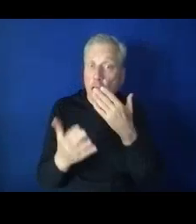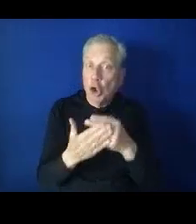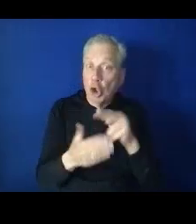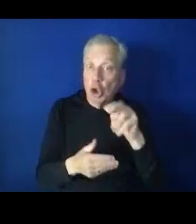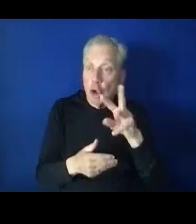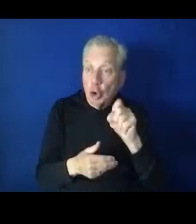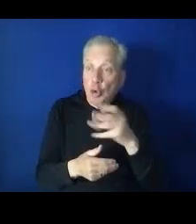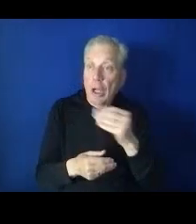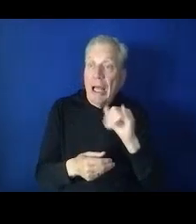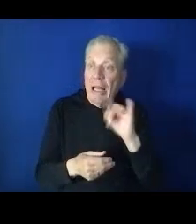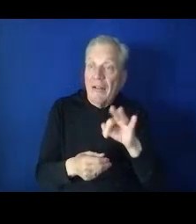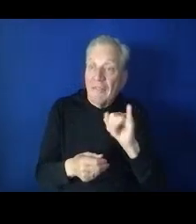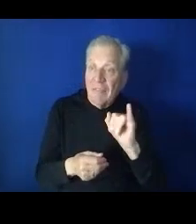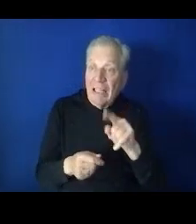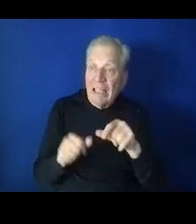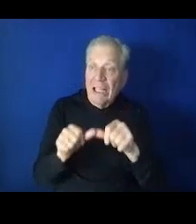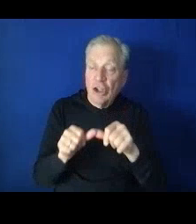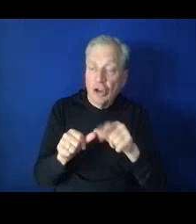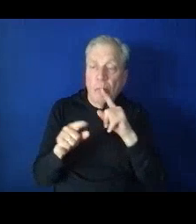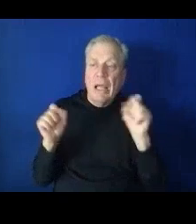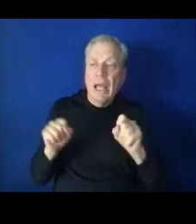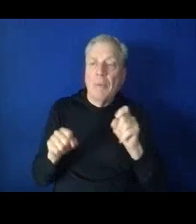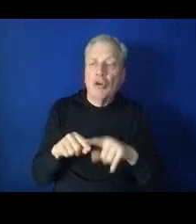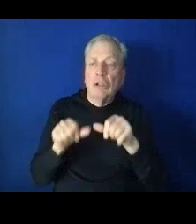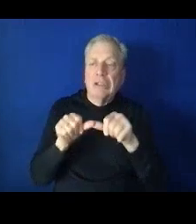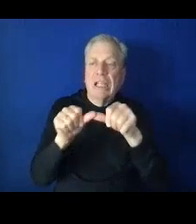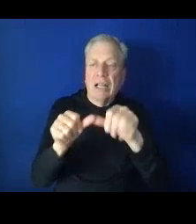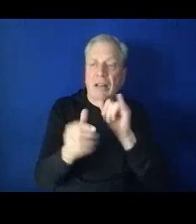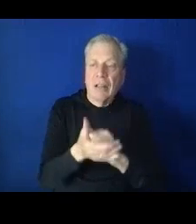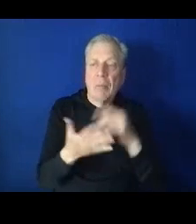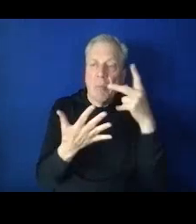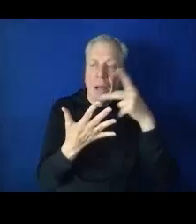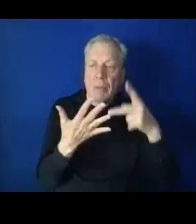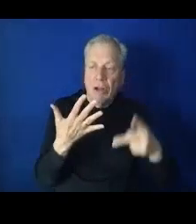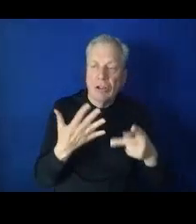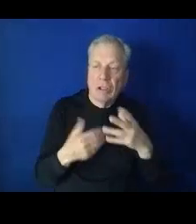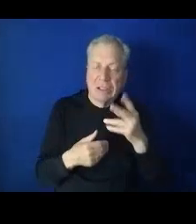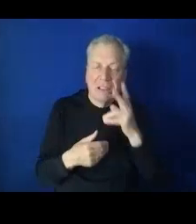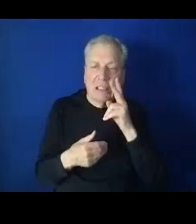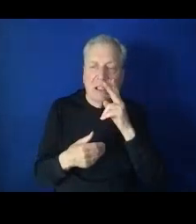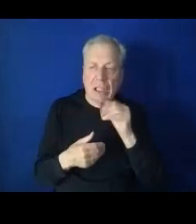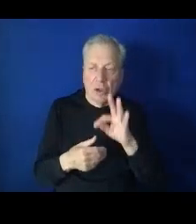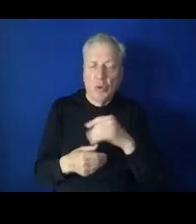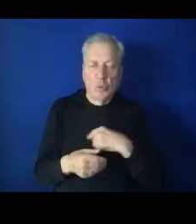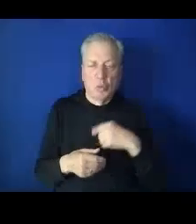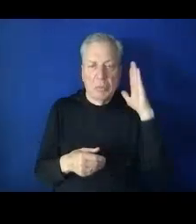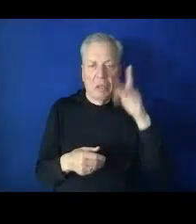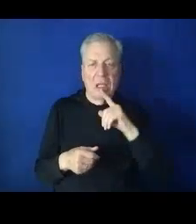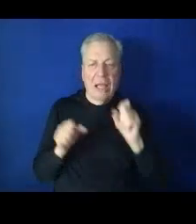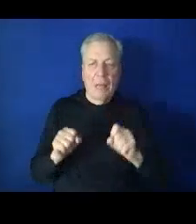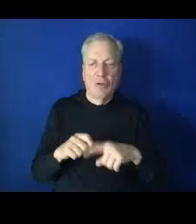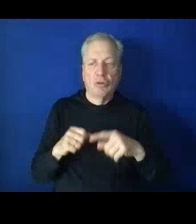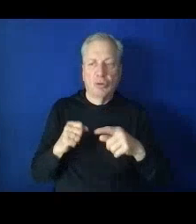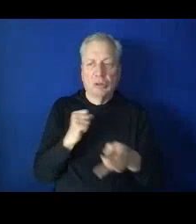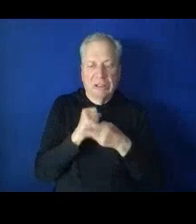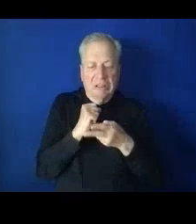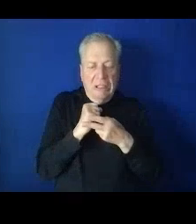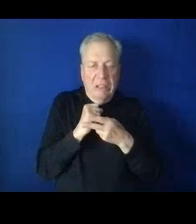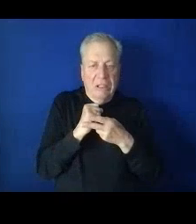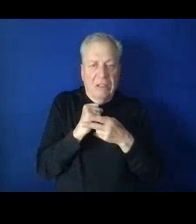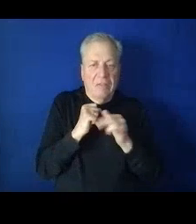it continues to be able to sustain that population, I think we will be able to say that it's successful.